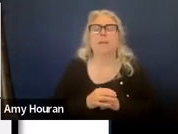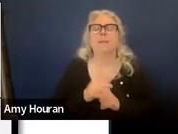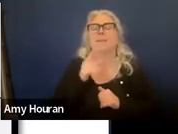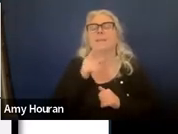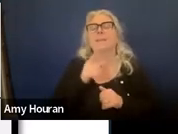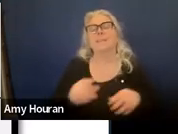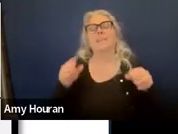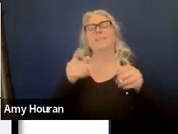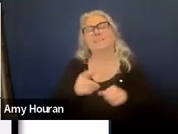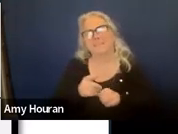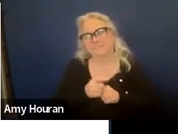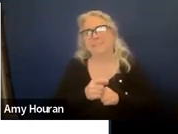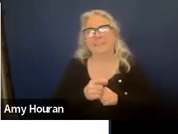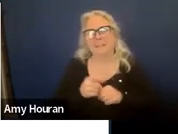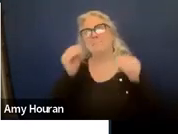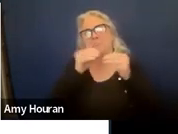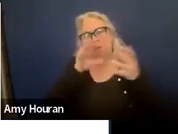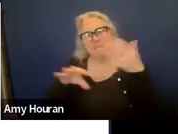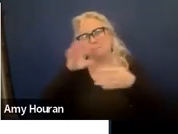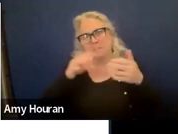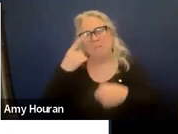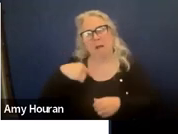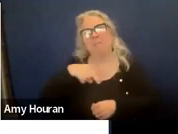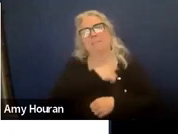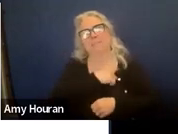more confusing for us, I think.